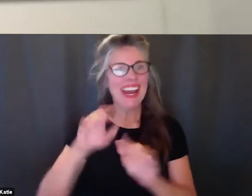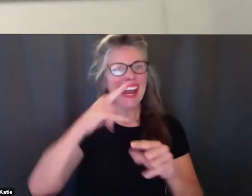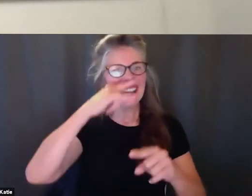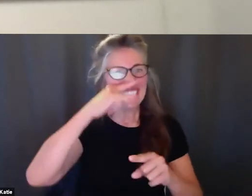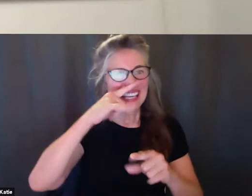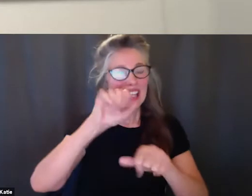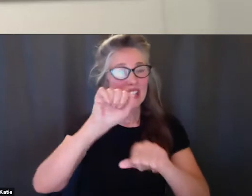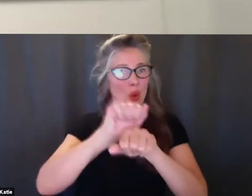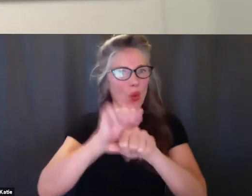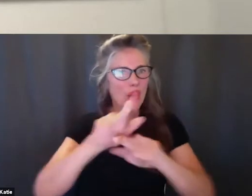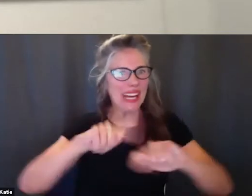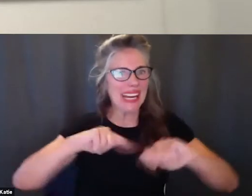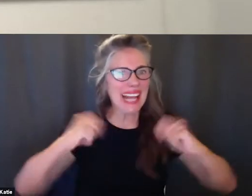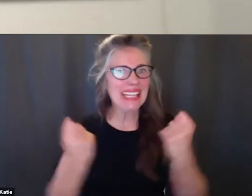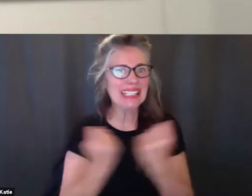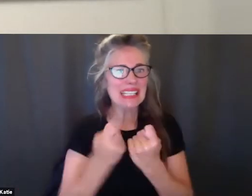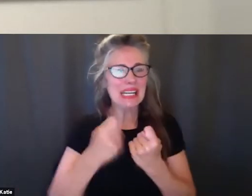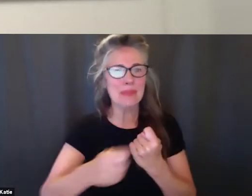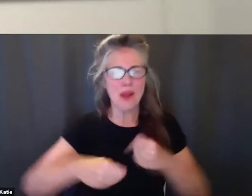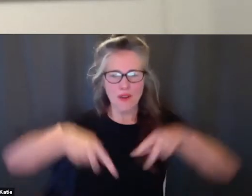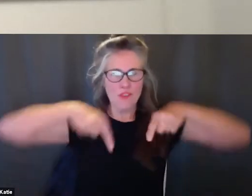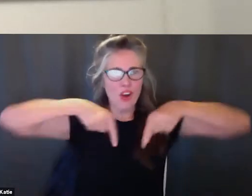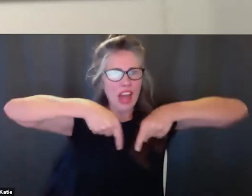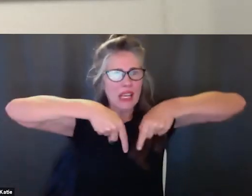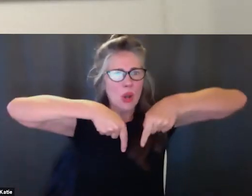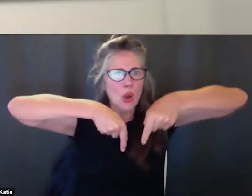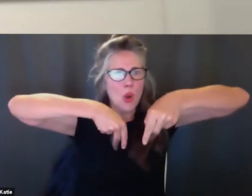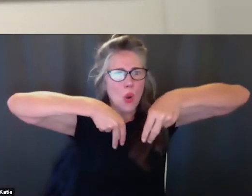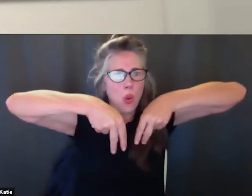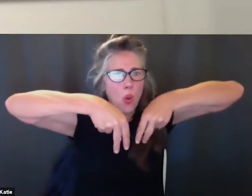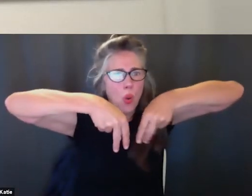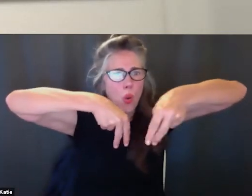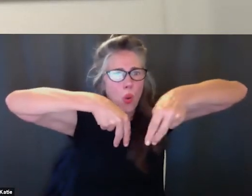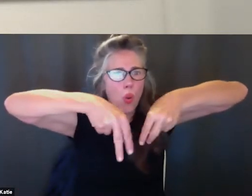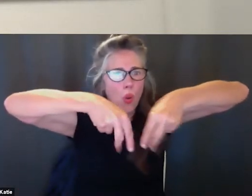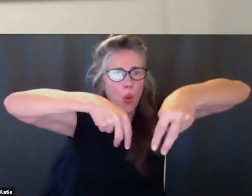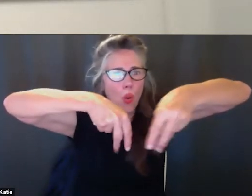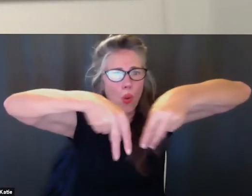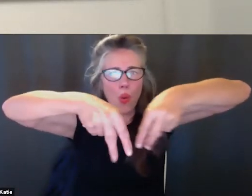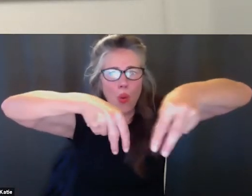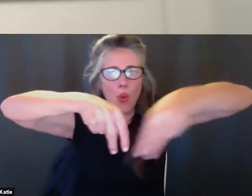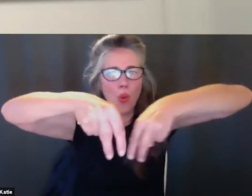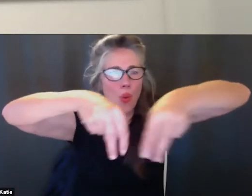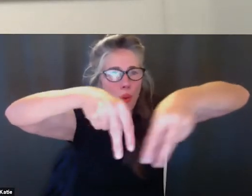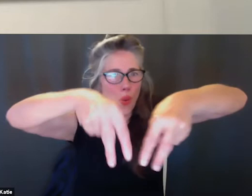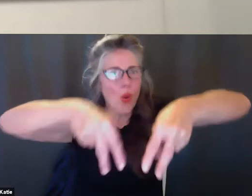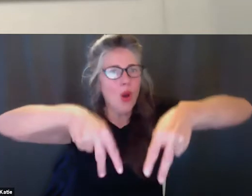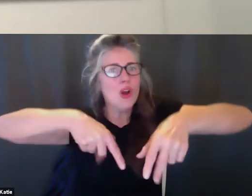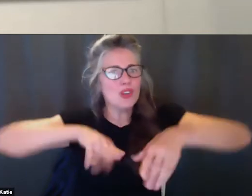together to make things happen. In this case, to move across the grass in